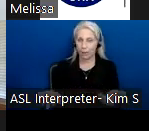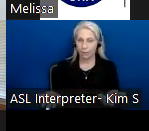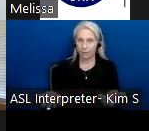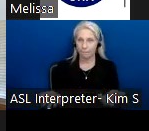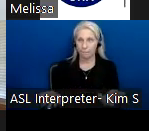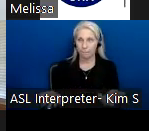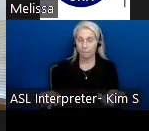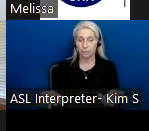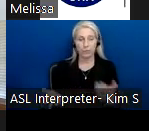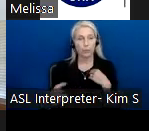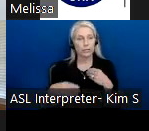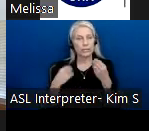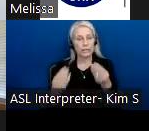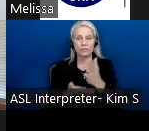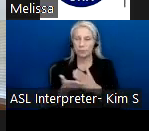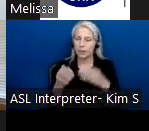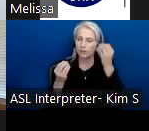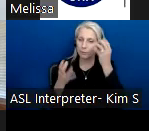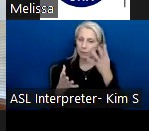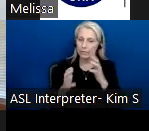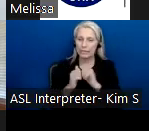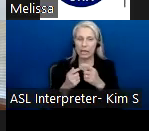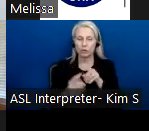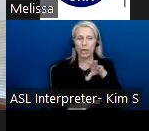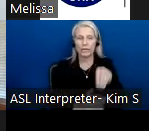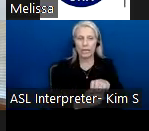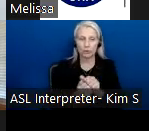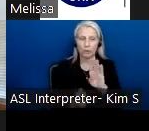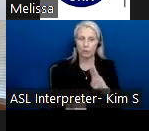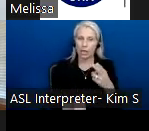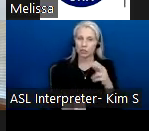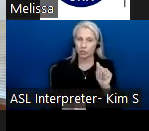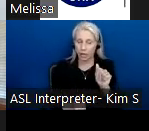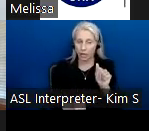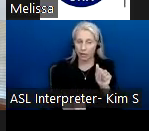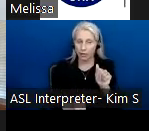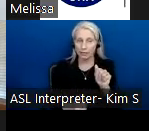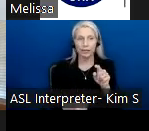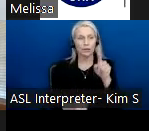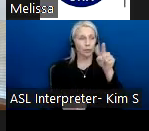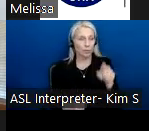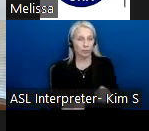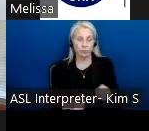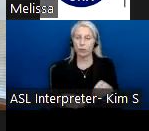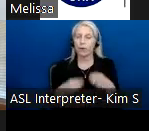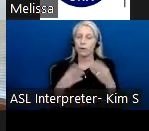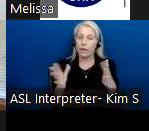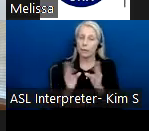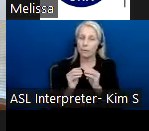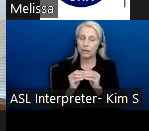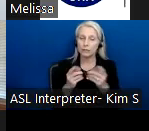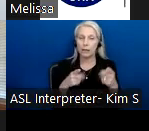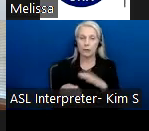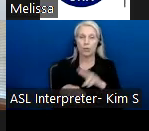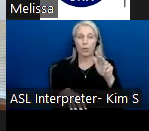So just want to give some information about how to engage with the BHA. These provider convenings occur on the